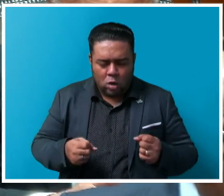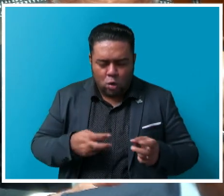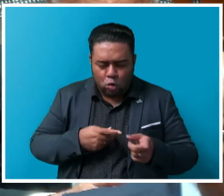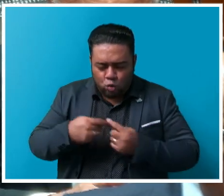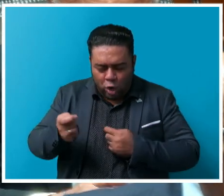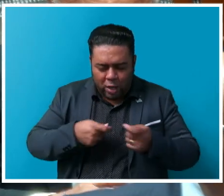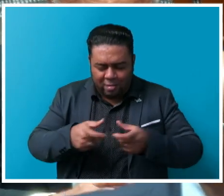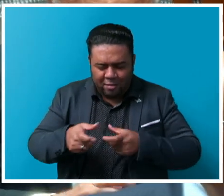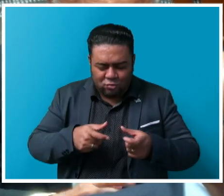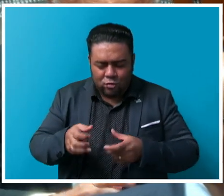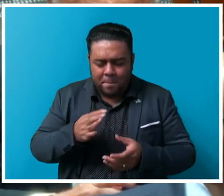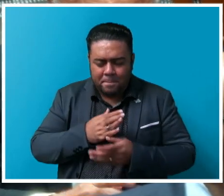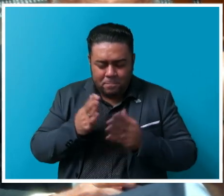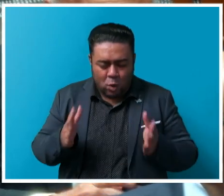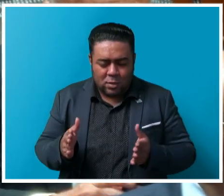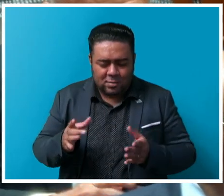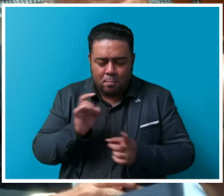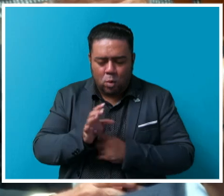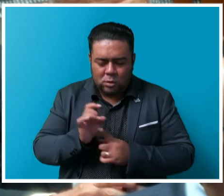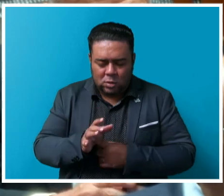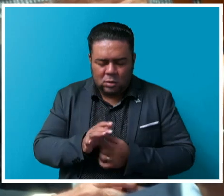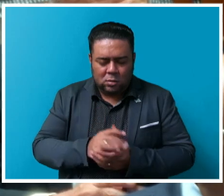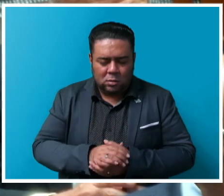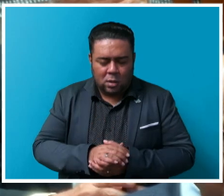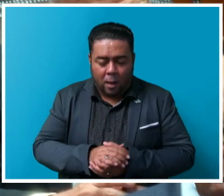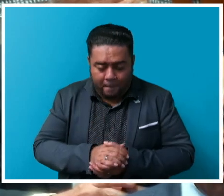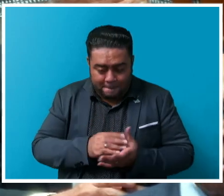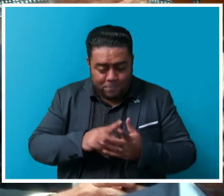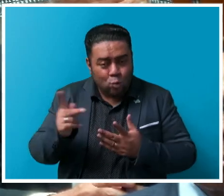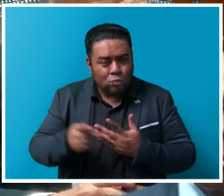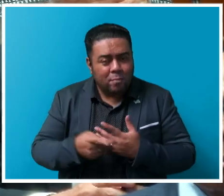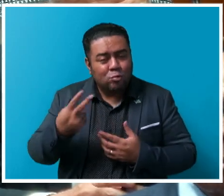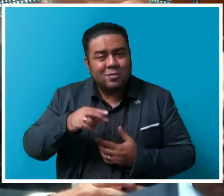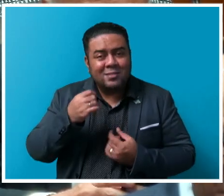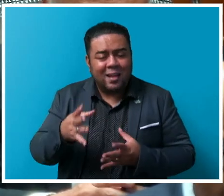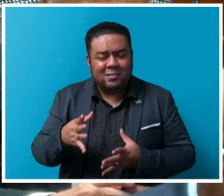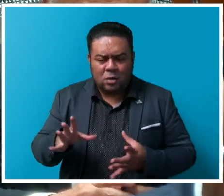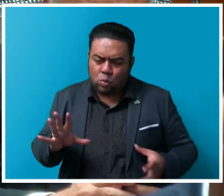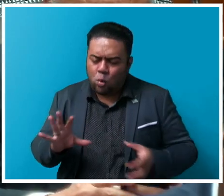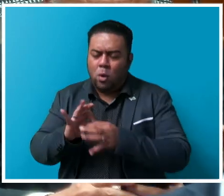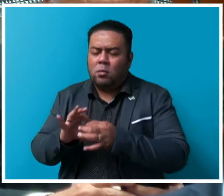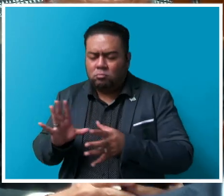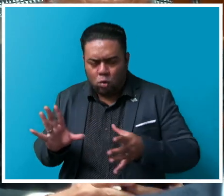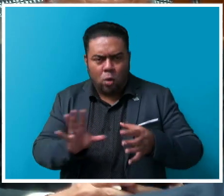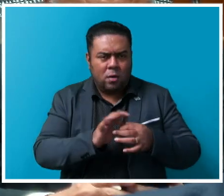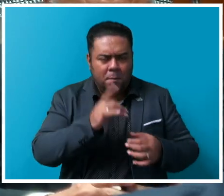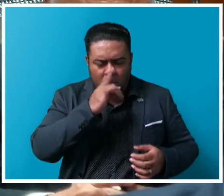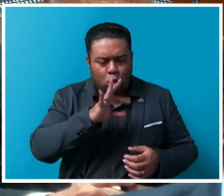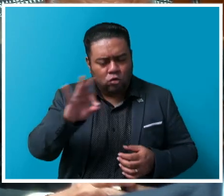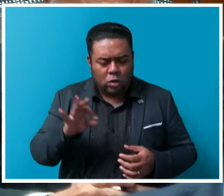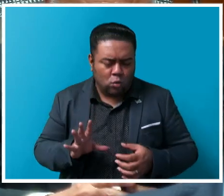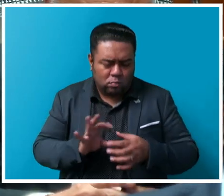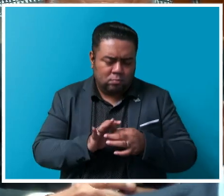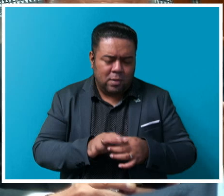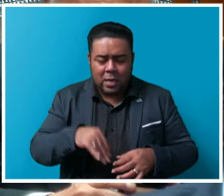for effective telecommunication services. A program to start connecting the unconnected is underway in April